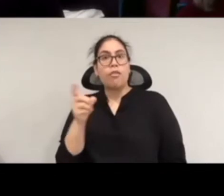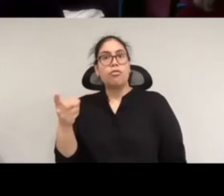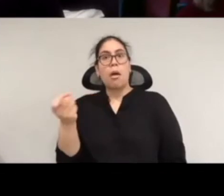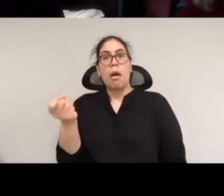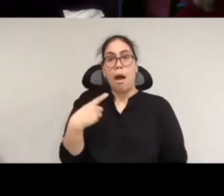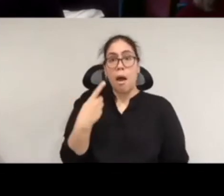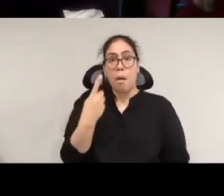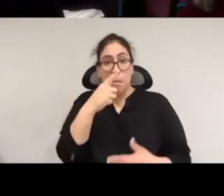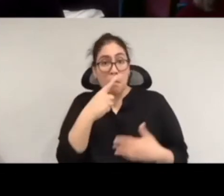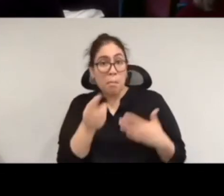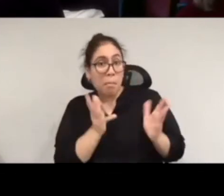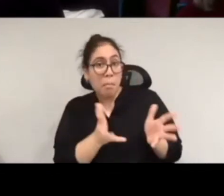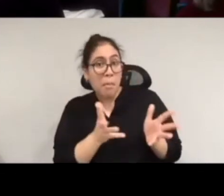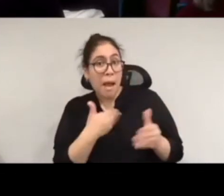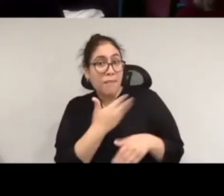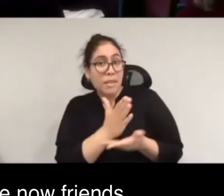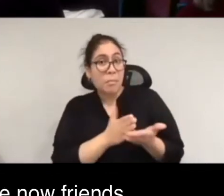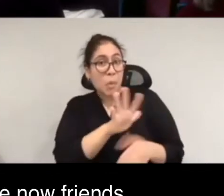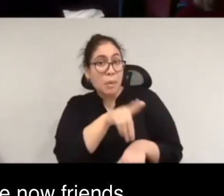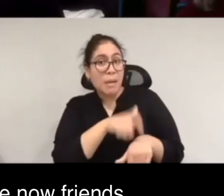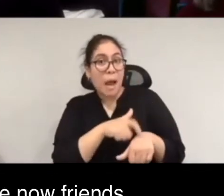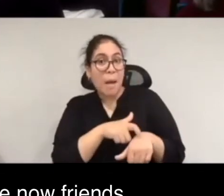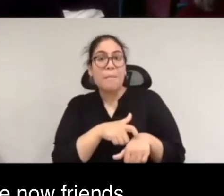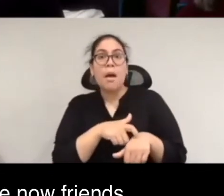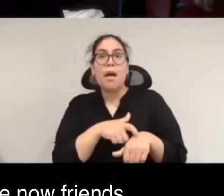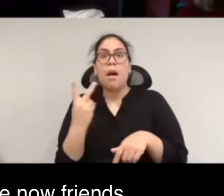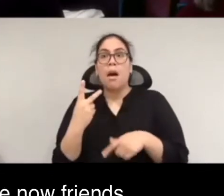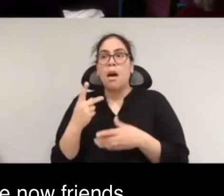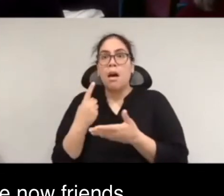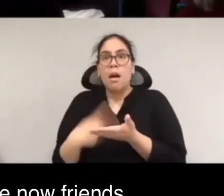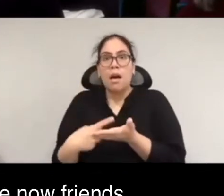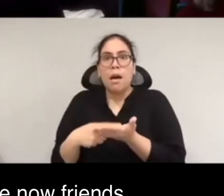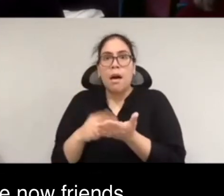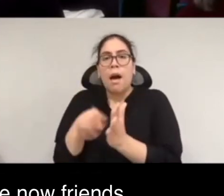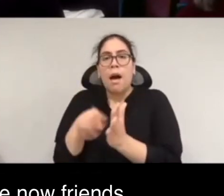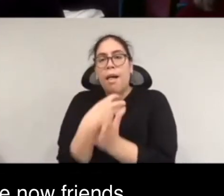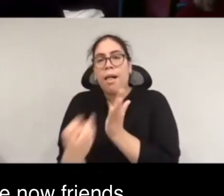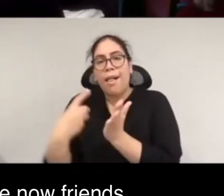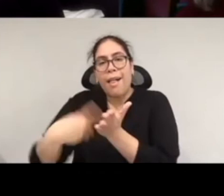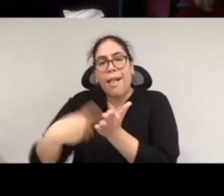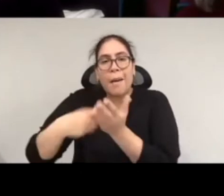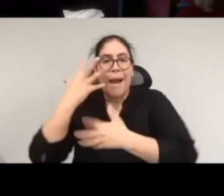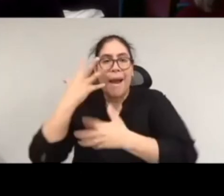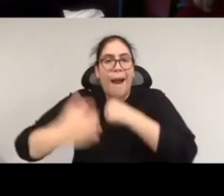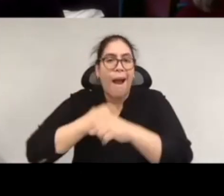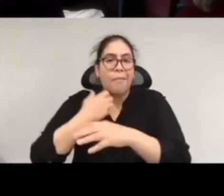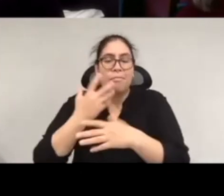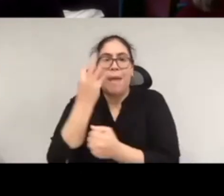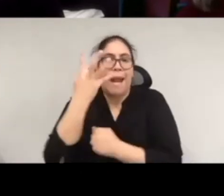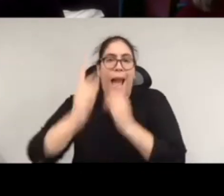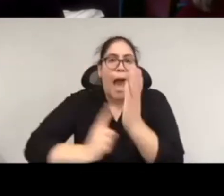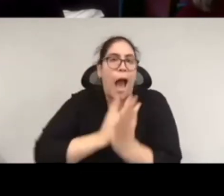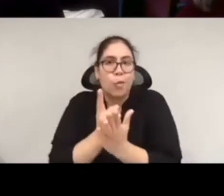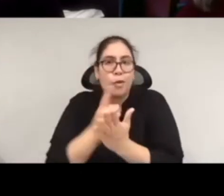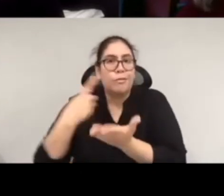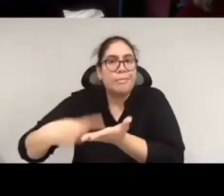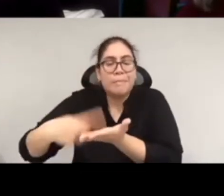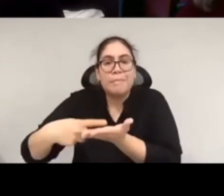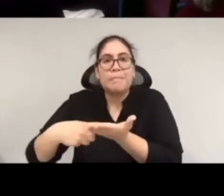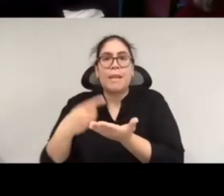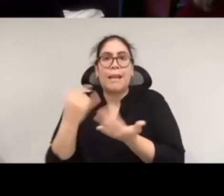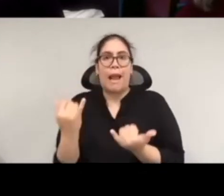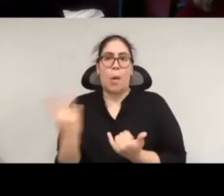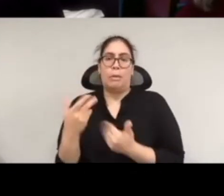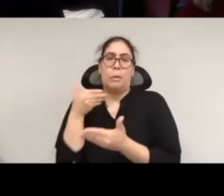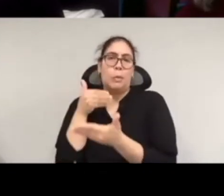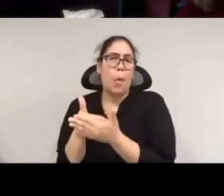that took hours of time because we are now friends and we're close friends. And I'm delighted to know Allison, and Allison has now